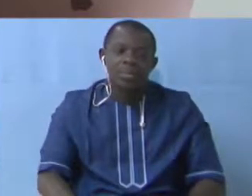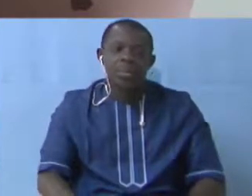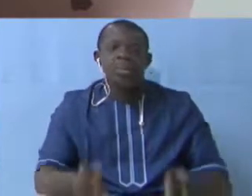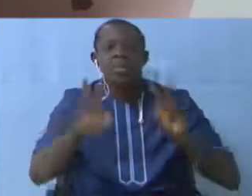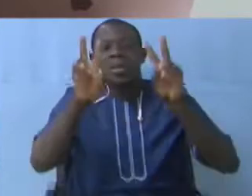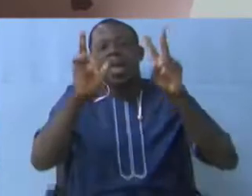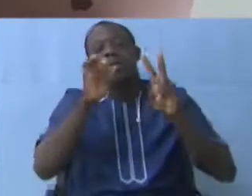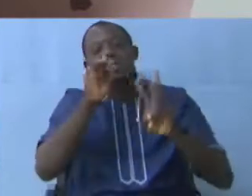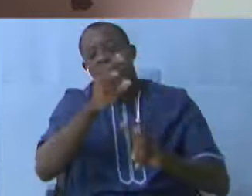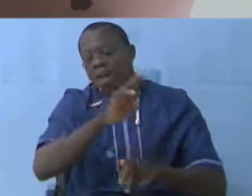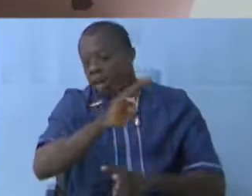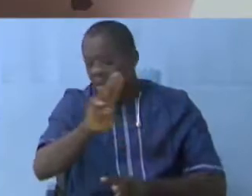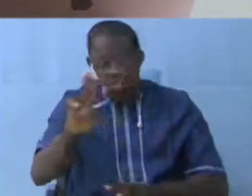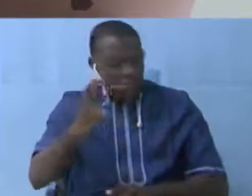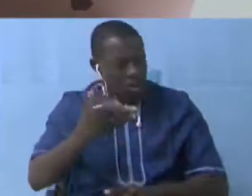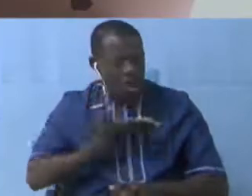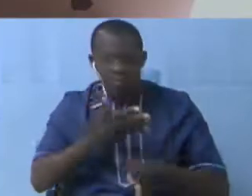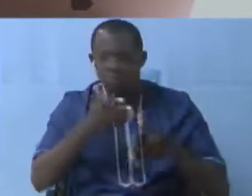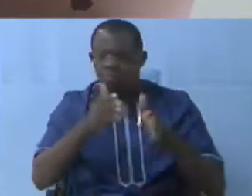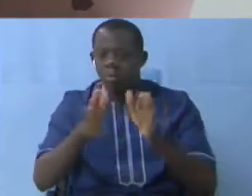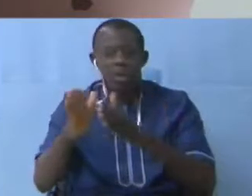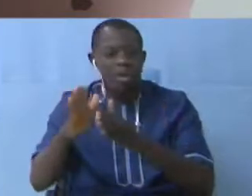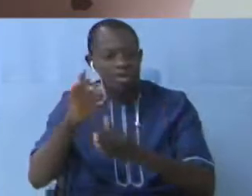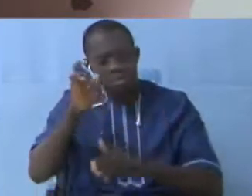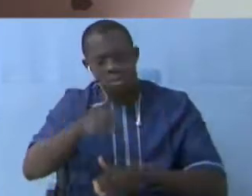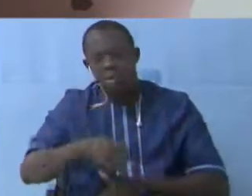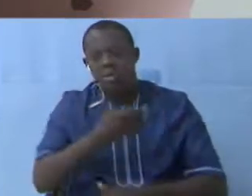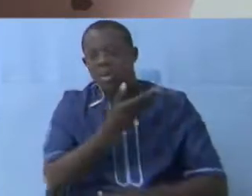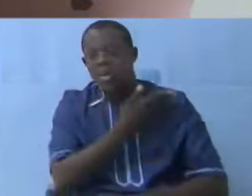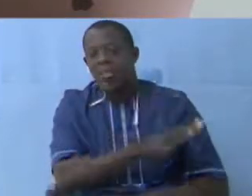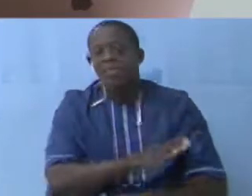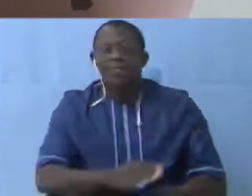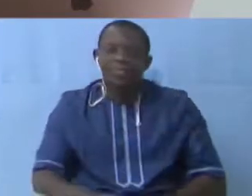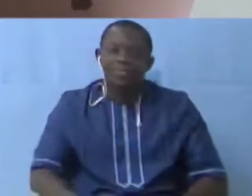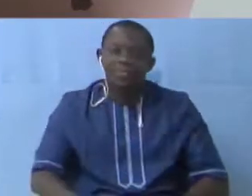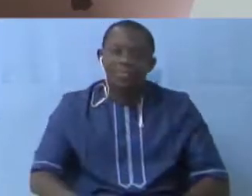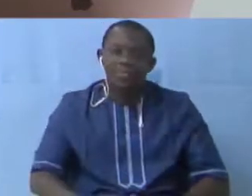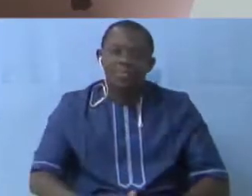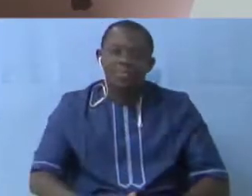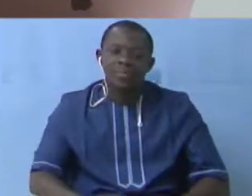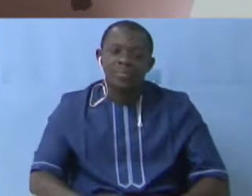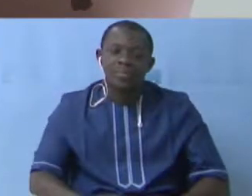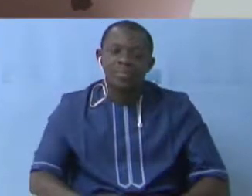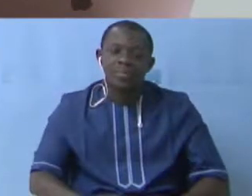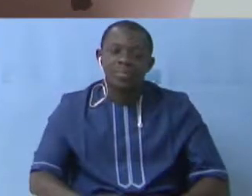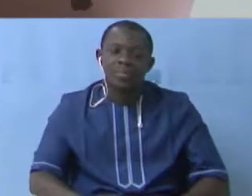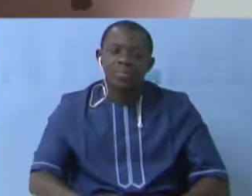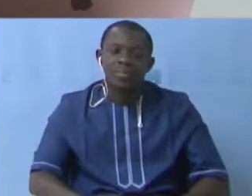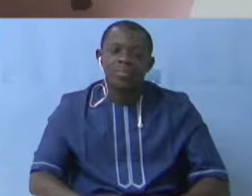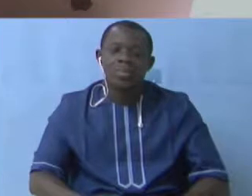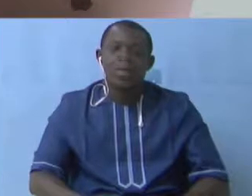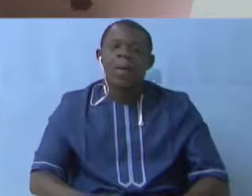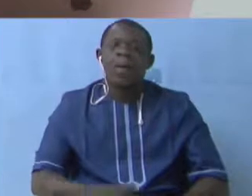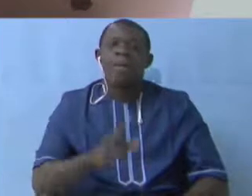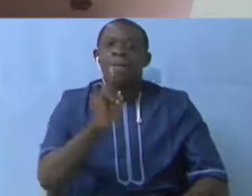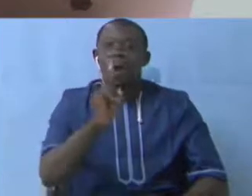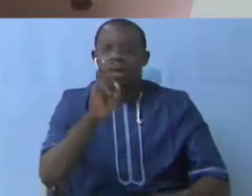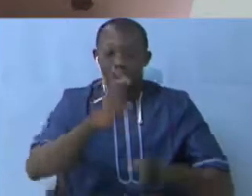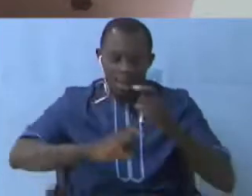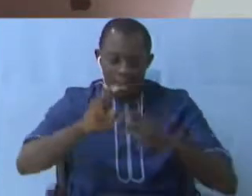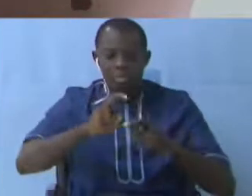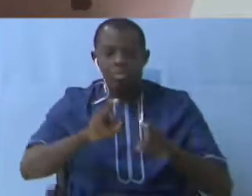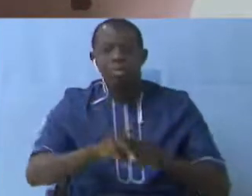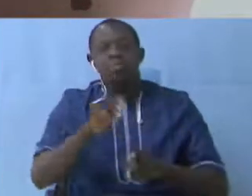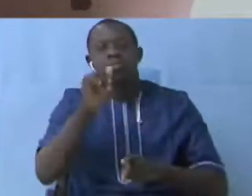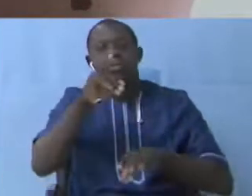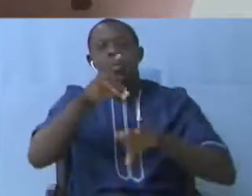leave. Jammeh gis nag ne amatut pexe nag foog mu dem. But then he now refers again to another legal instrument, waaye nag mu